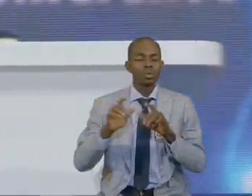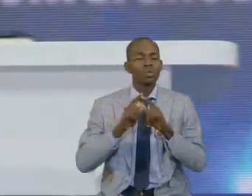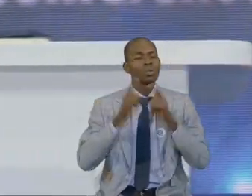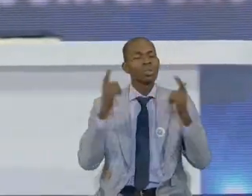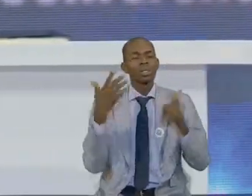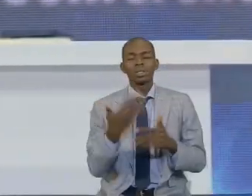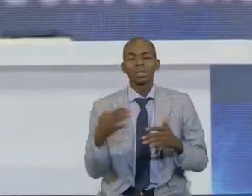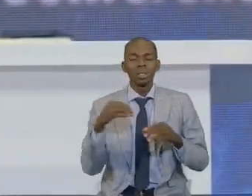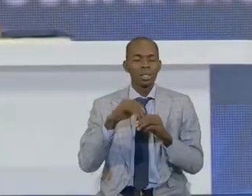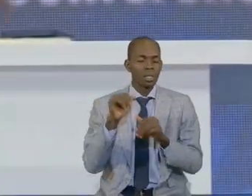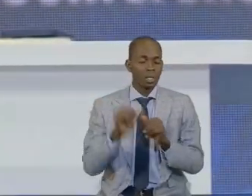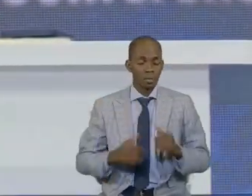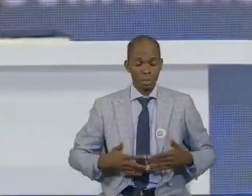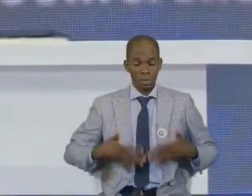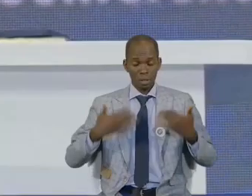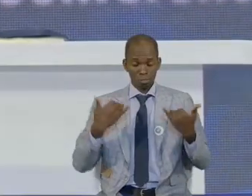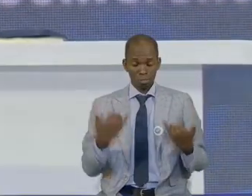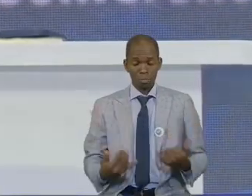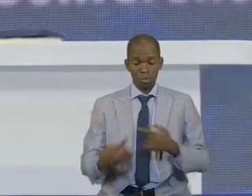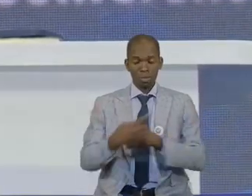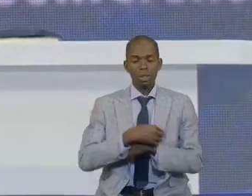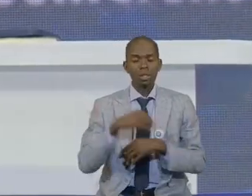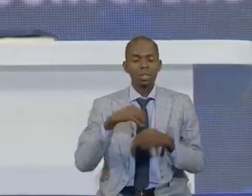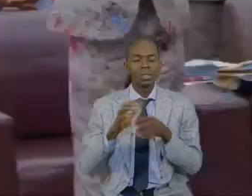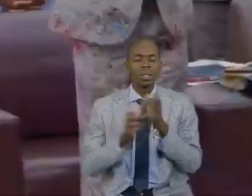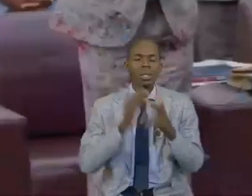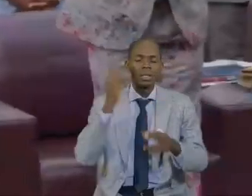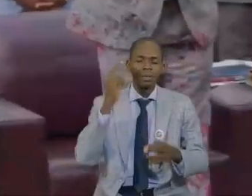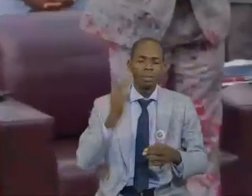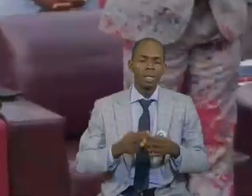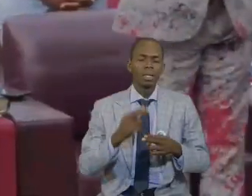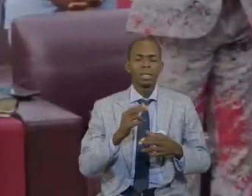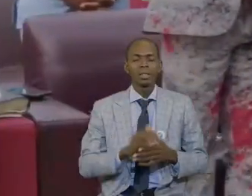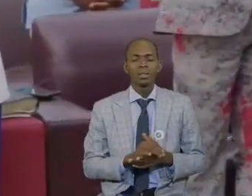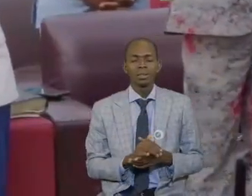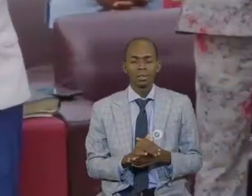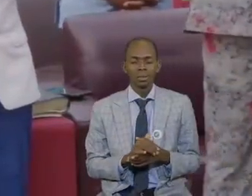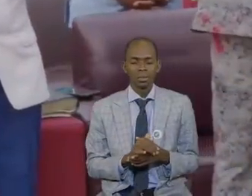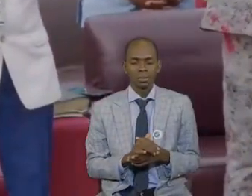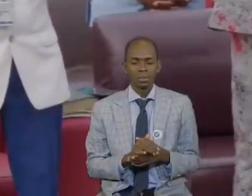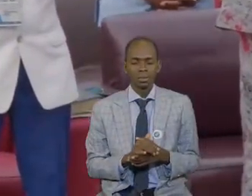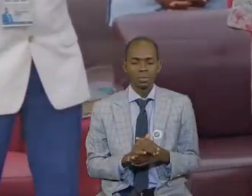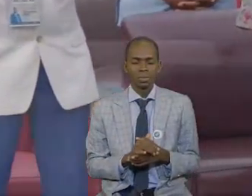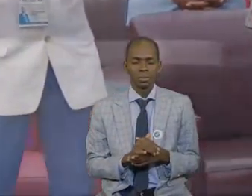life, even today, in Jesus' name.